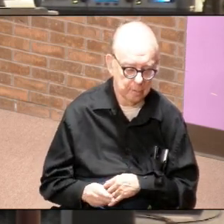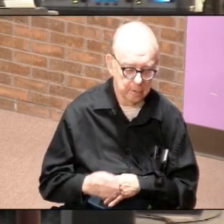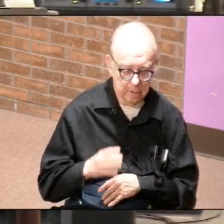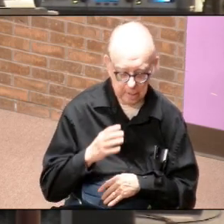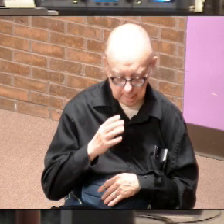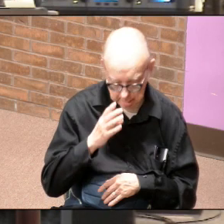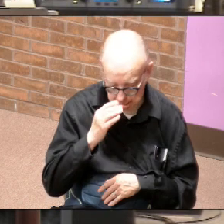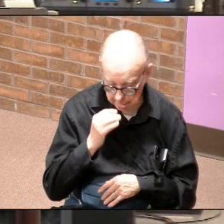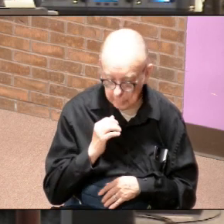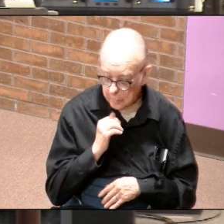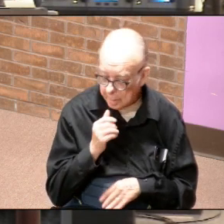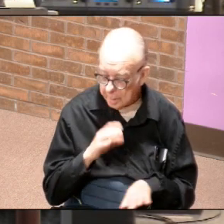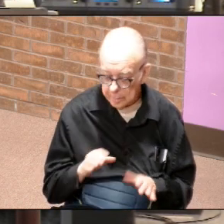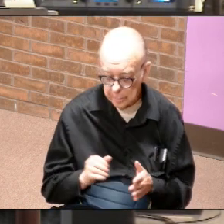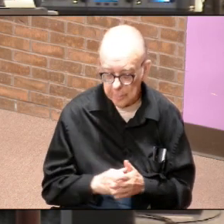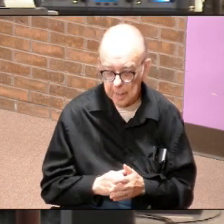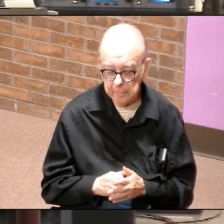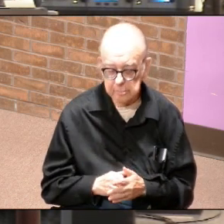didn't.